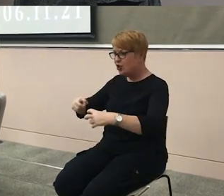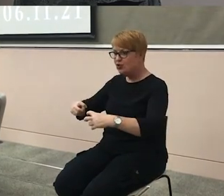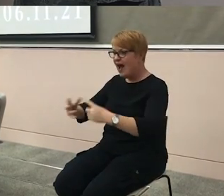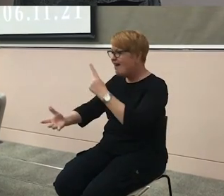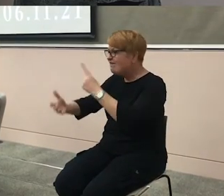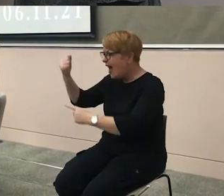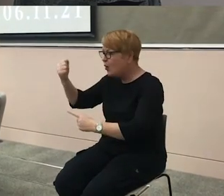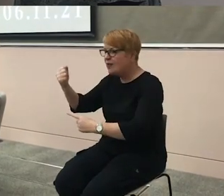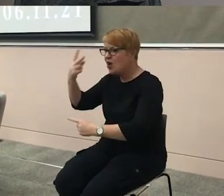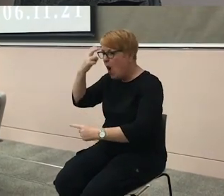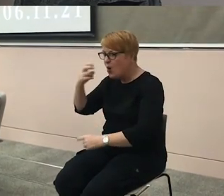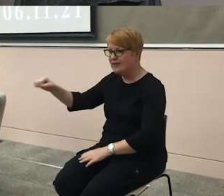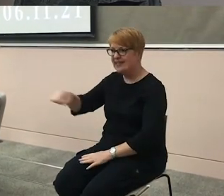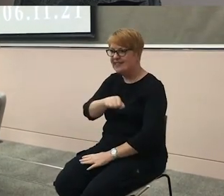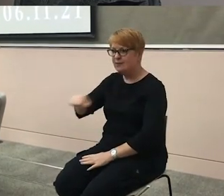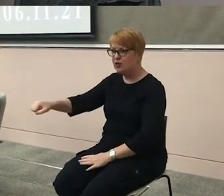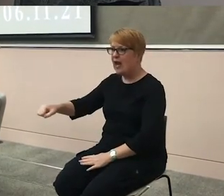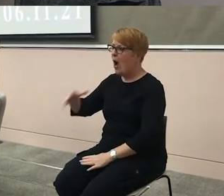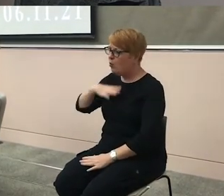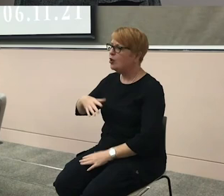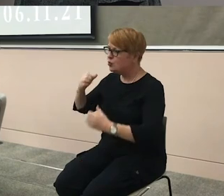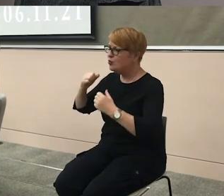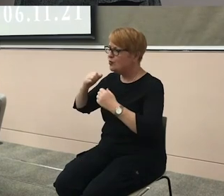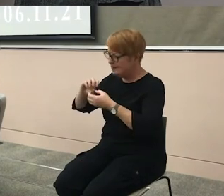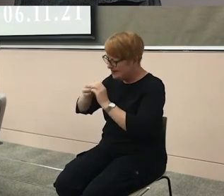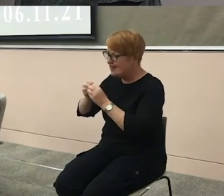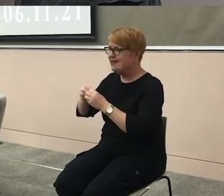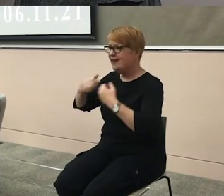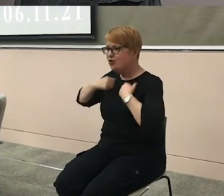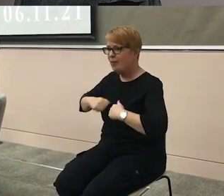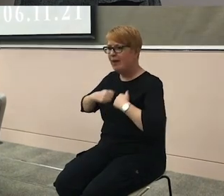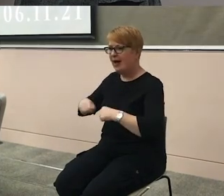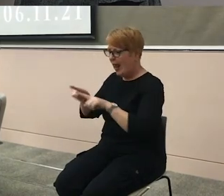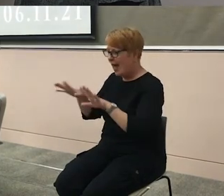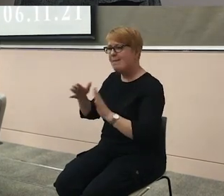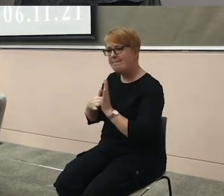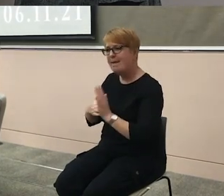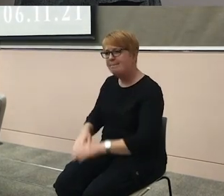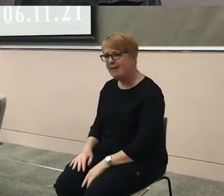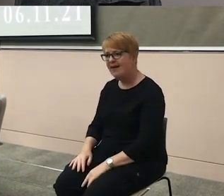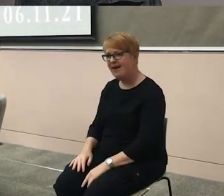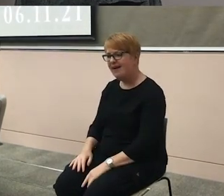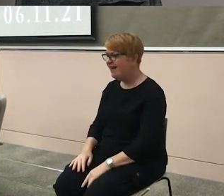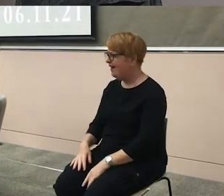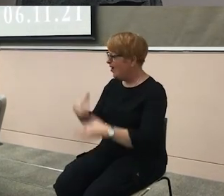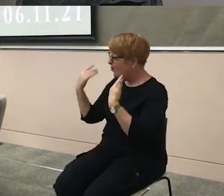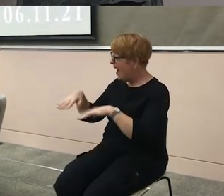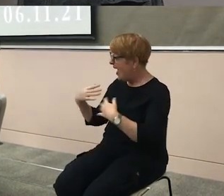my own jumper like my mum did. Where was it? It's going to be at the, I'm going to do it at the university. Oh my